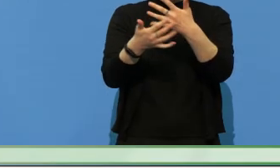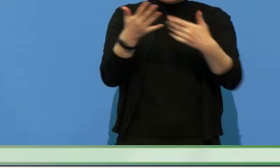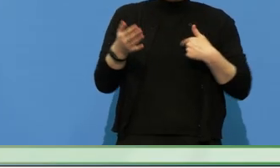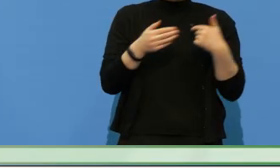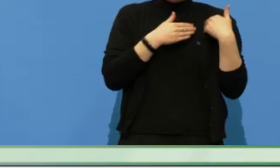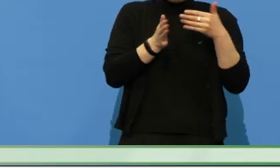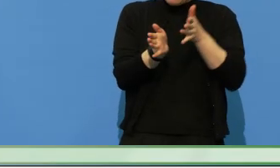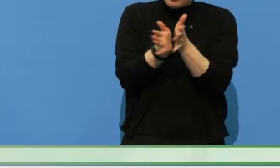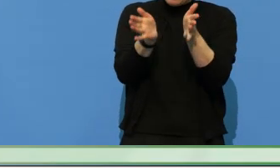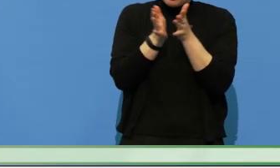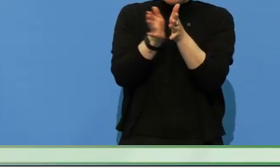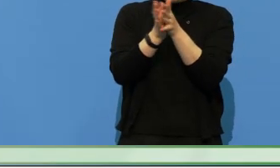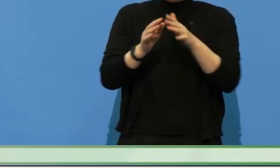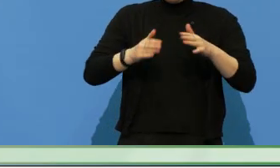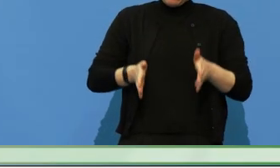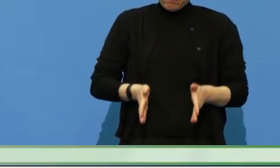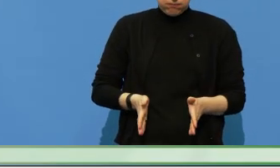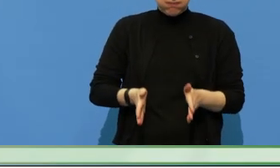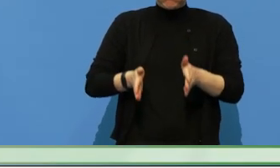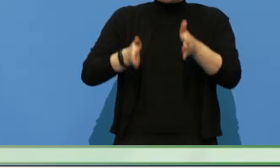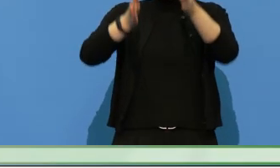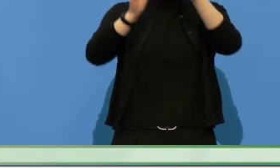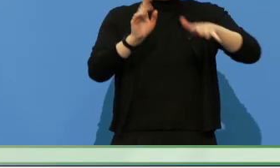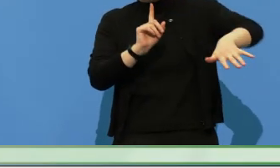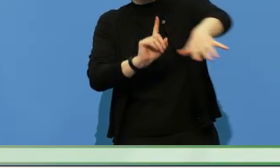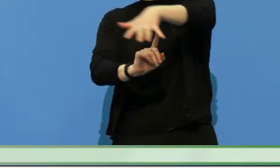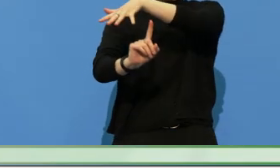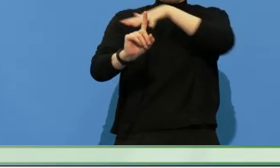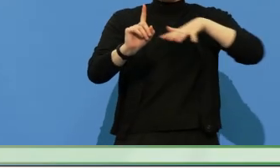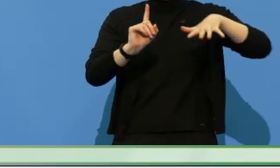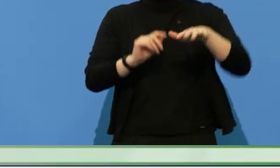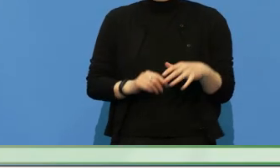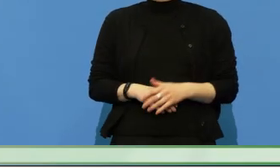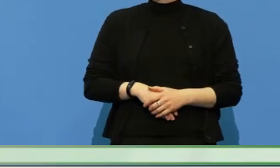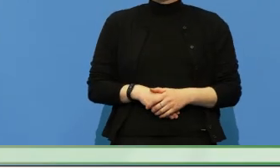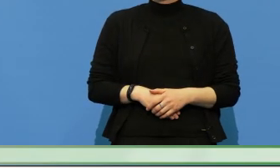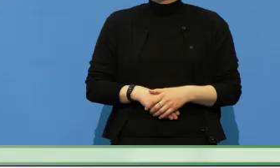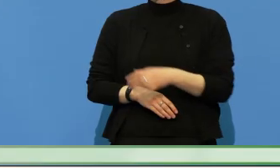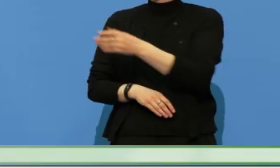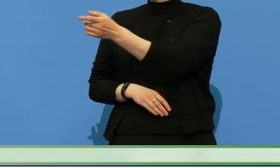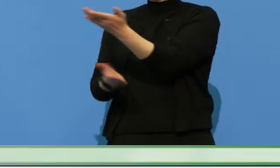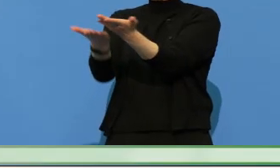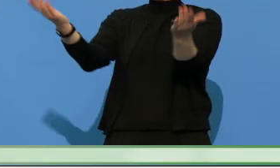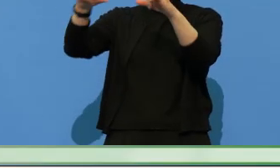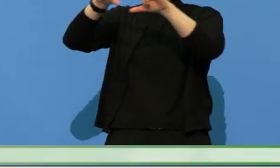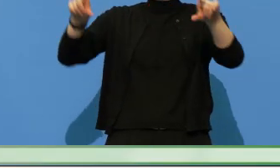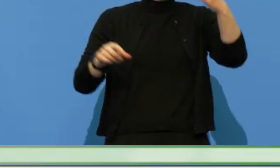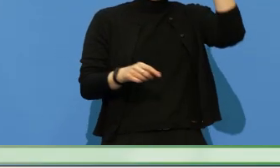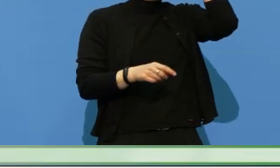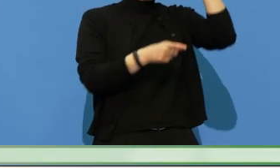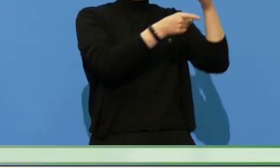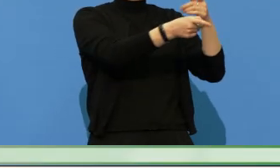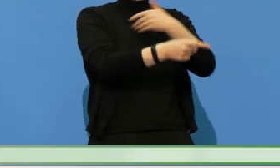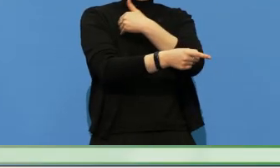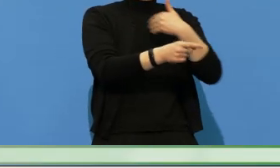buildings, everything from the very beginning, because they know that they have to be compliant with the Polish regulations or